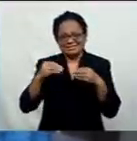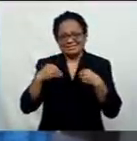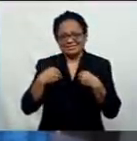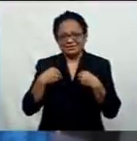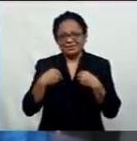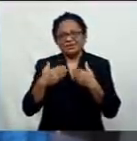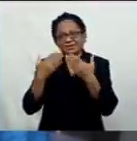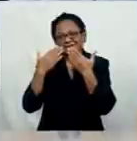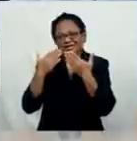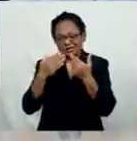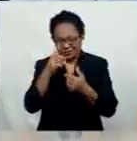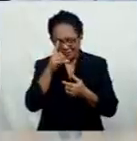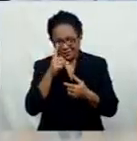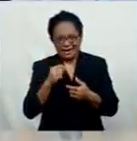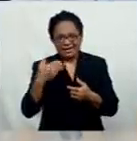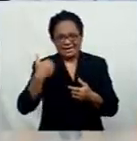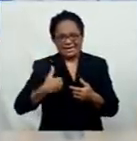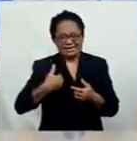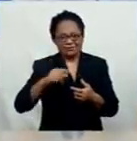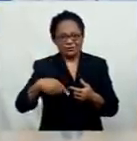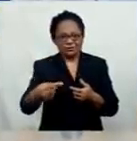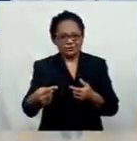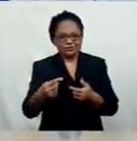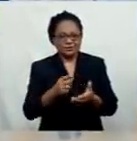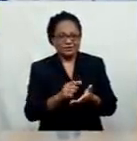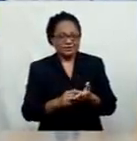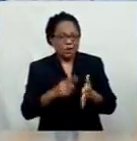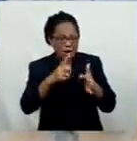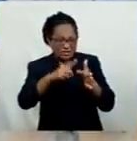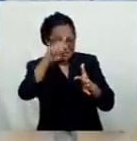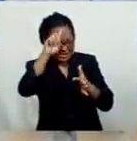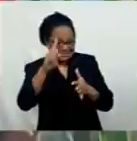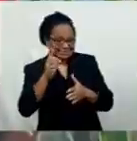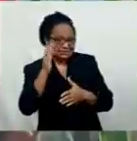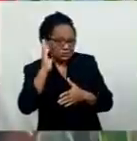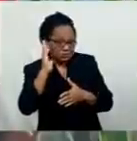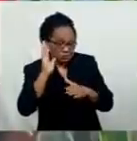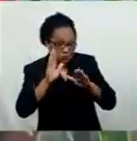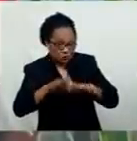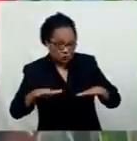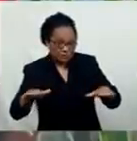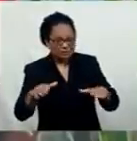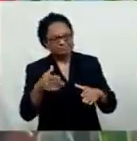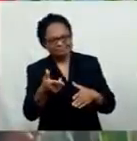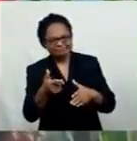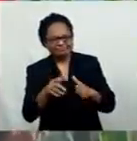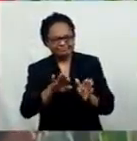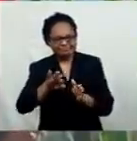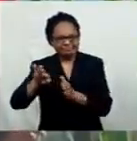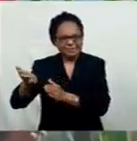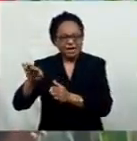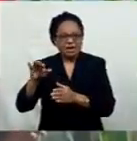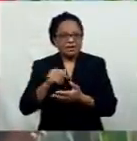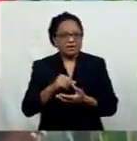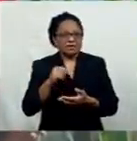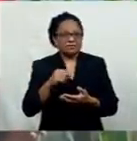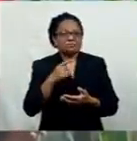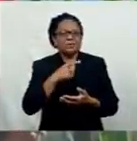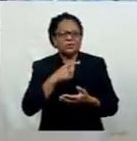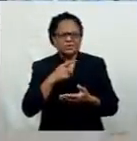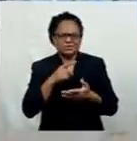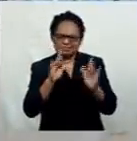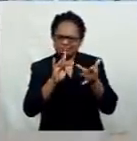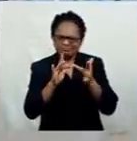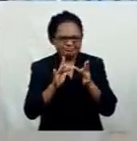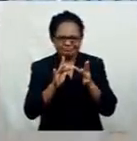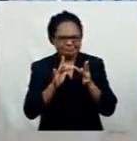are surviving. Education of children in this community has been shelved with the inability to access mobile devices and